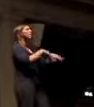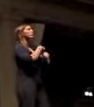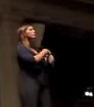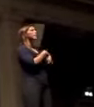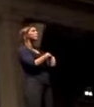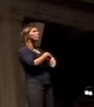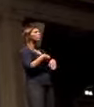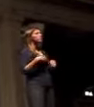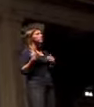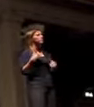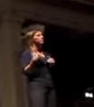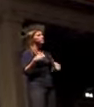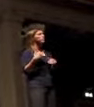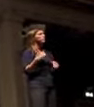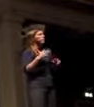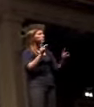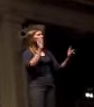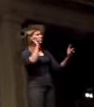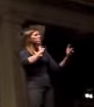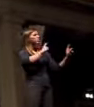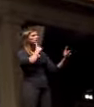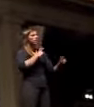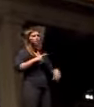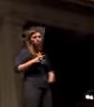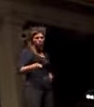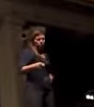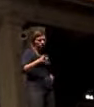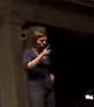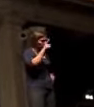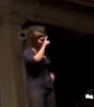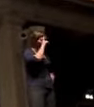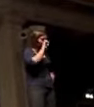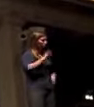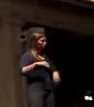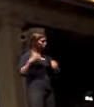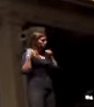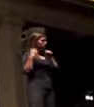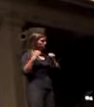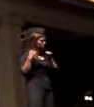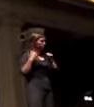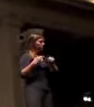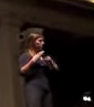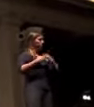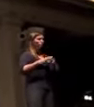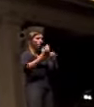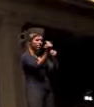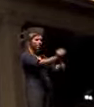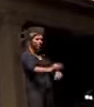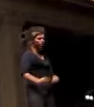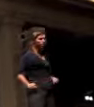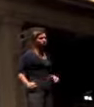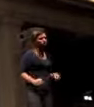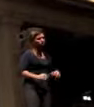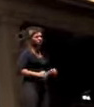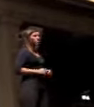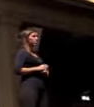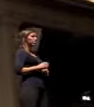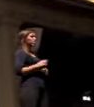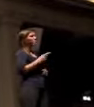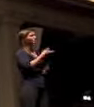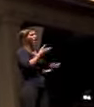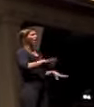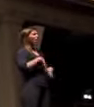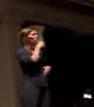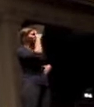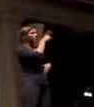Travis, I think that board is a weight limit. You know, that comment used to dig in my self-conscious, but I no longer think they're wrong. There's always a